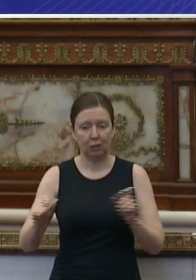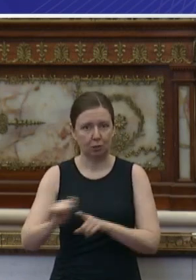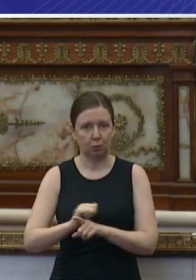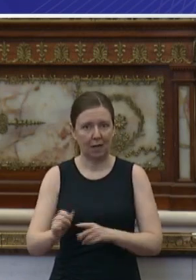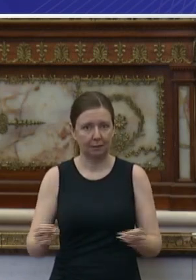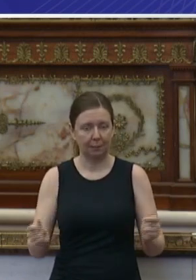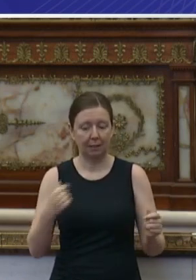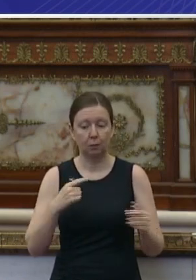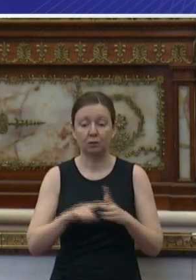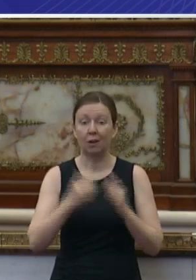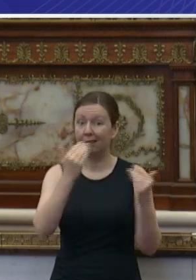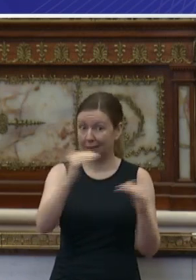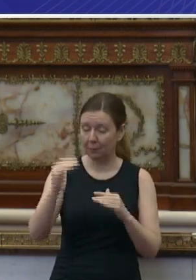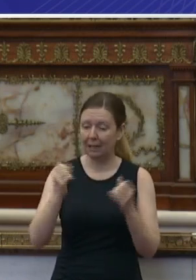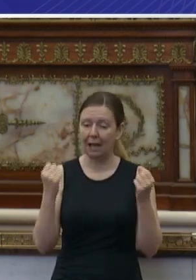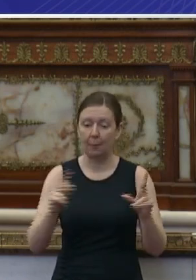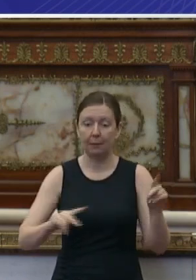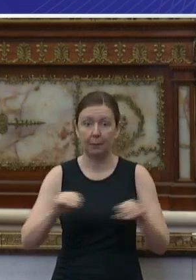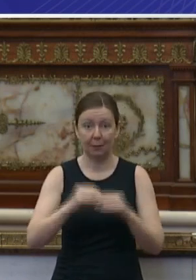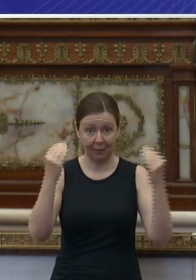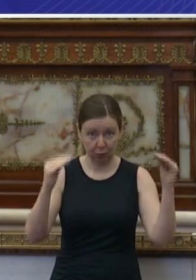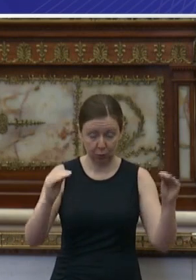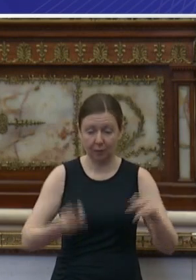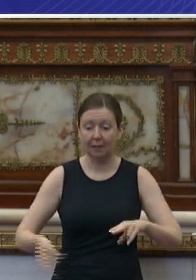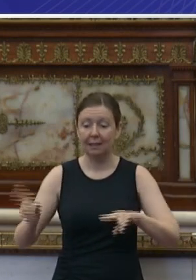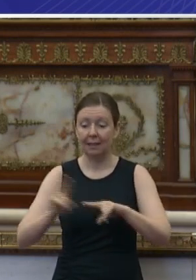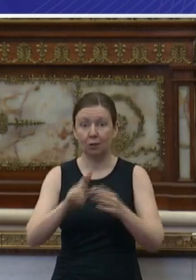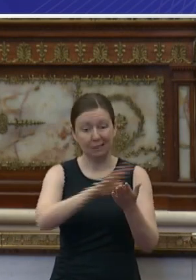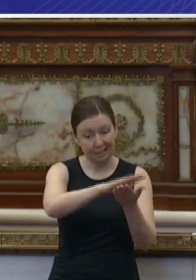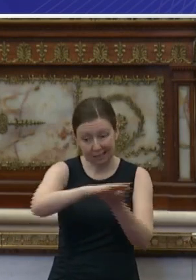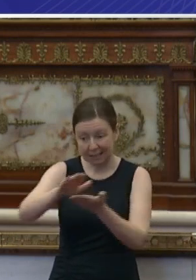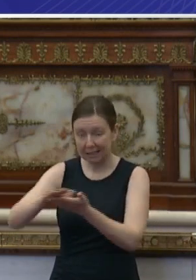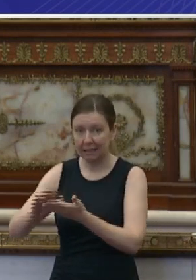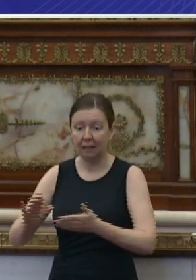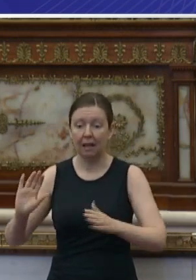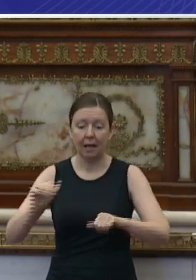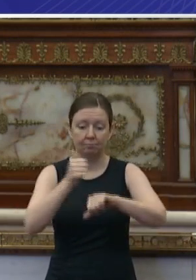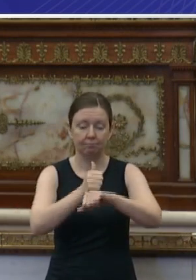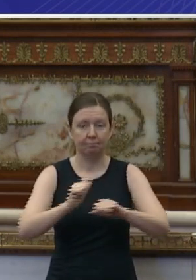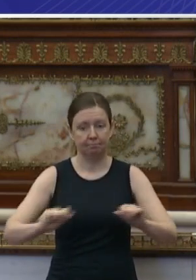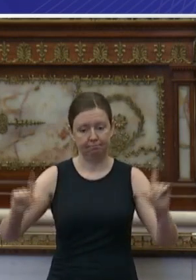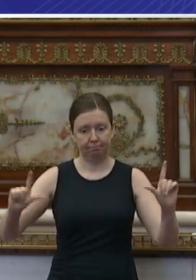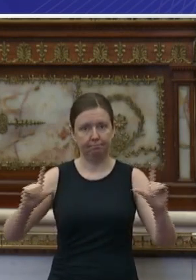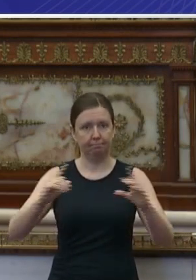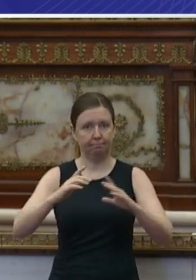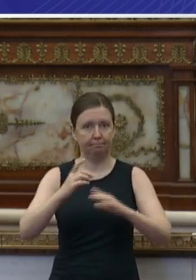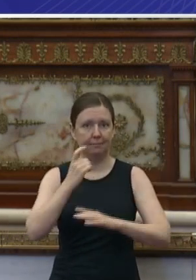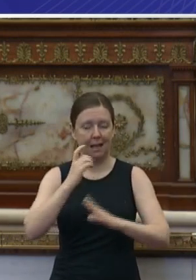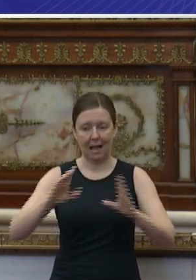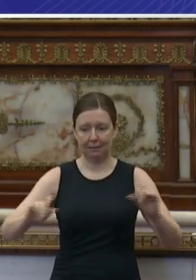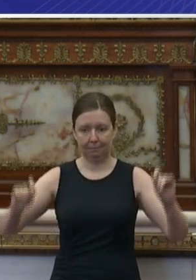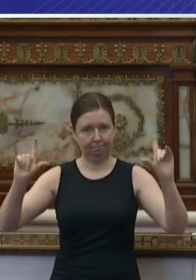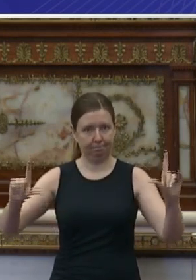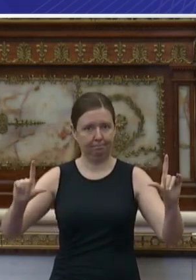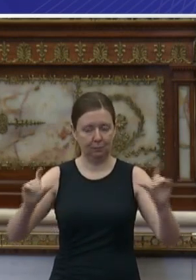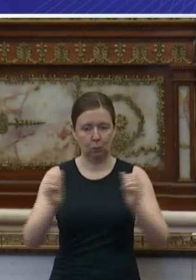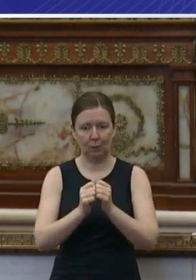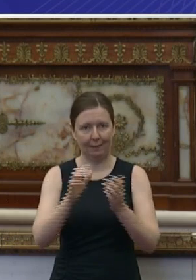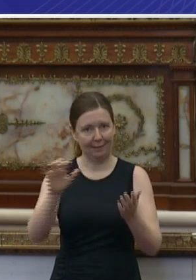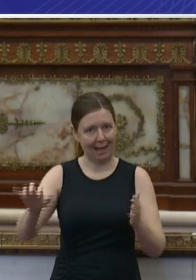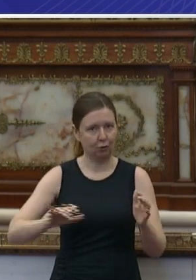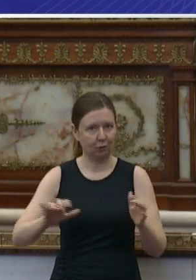immediately. We started limiting the number of people in the store, increased our sanitizing, and installed plexiglass barriers around our cash registers. But even with